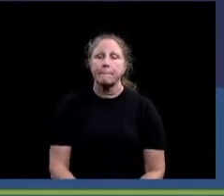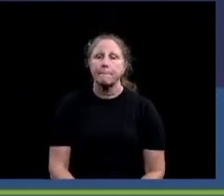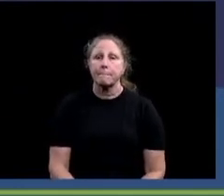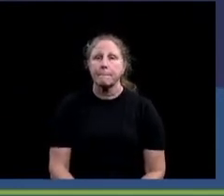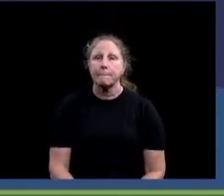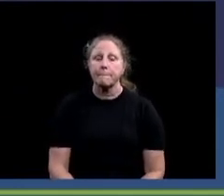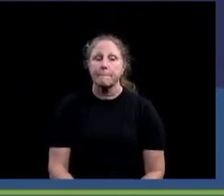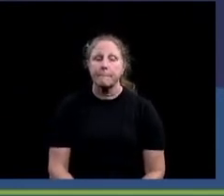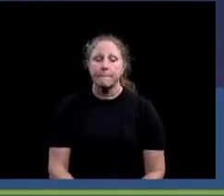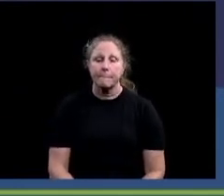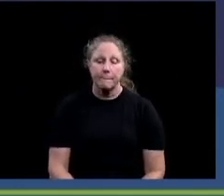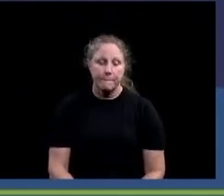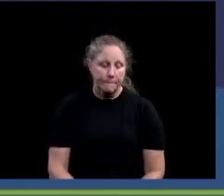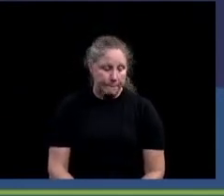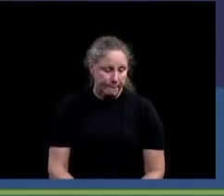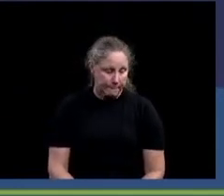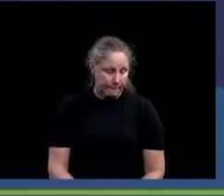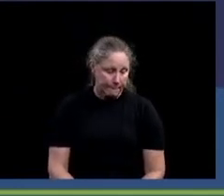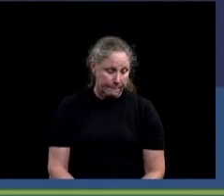You're on mute, Councilmember Barfield.